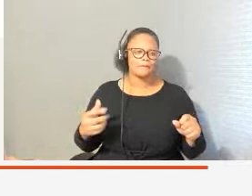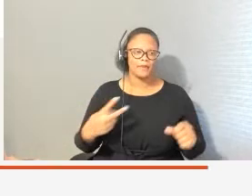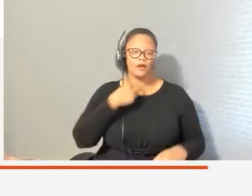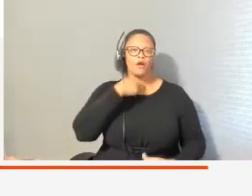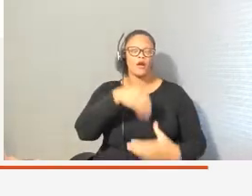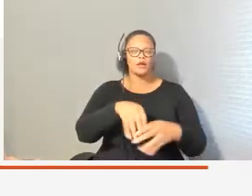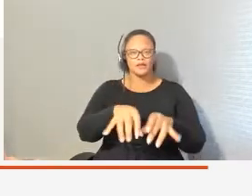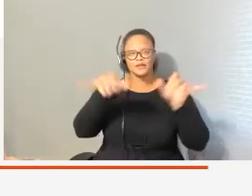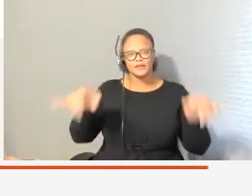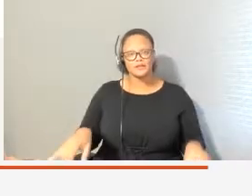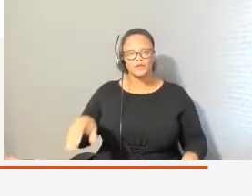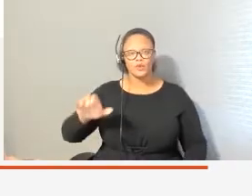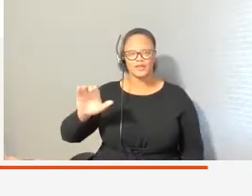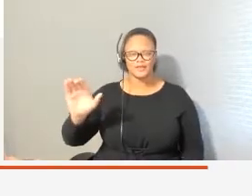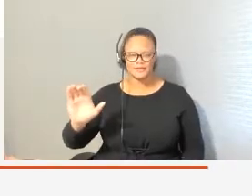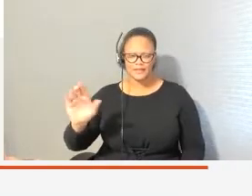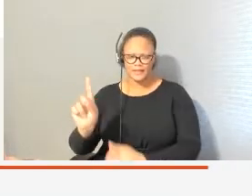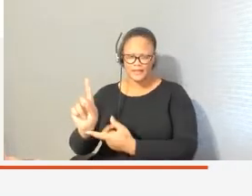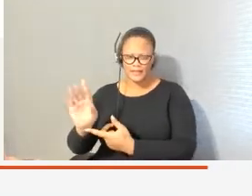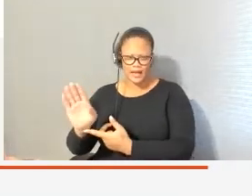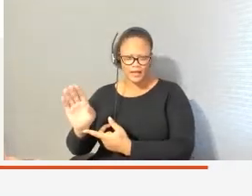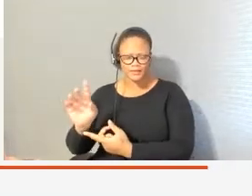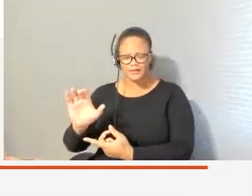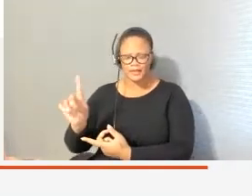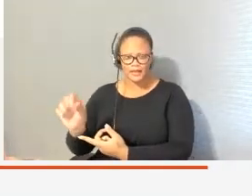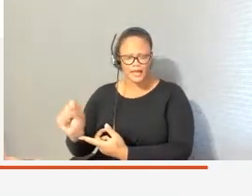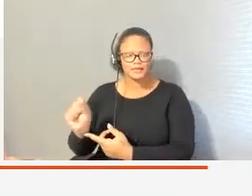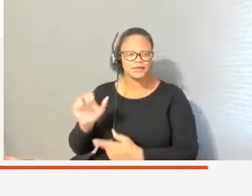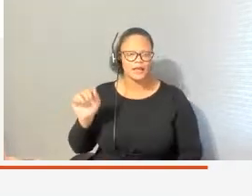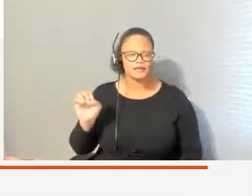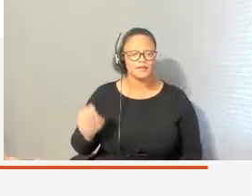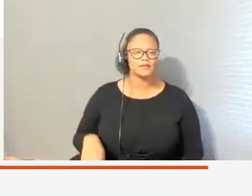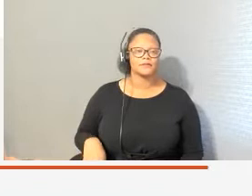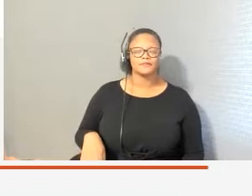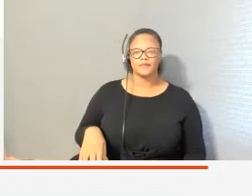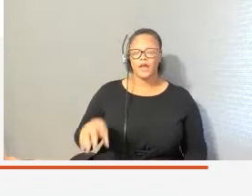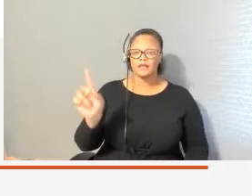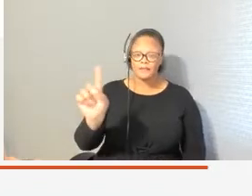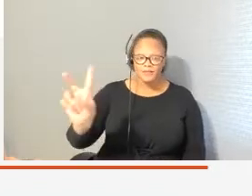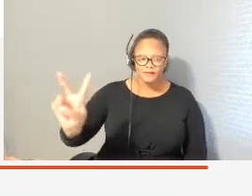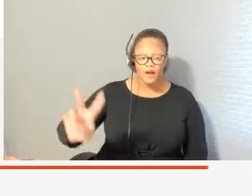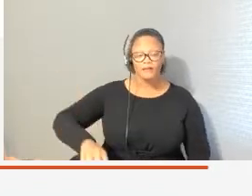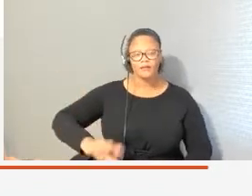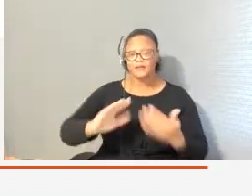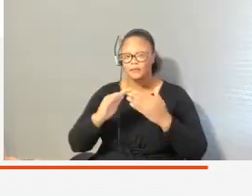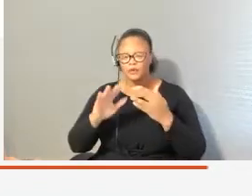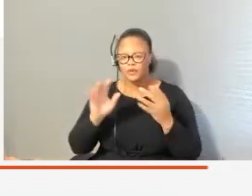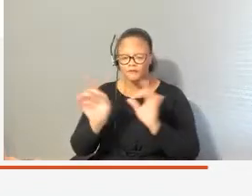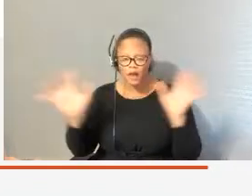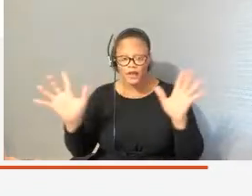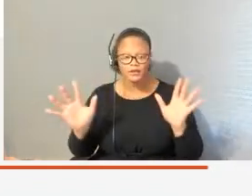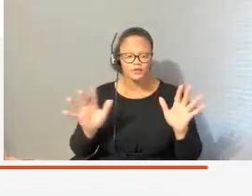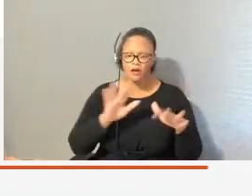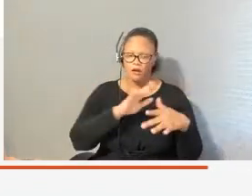with a CPS case. Domestic violence, community violence, all these things has a direct